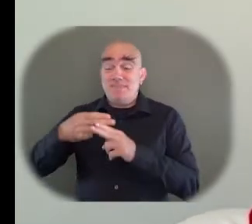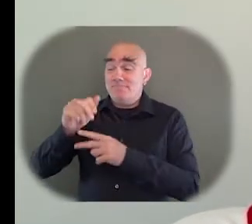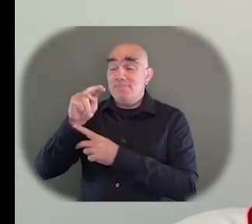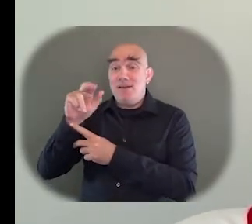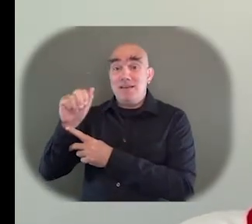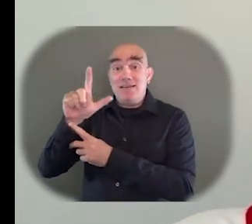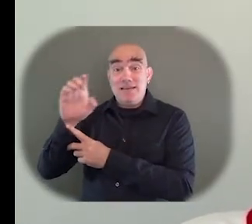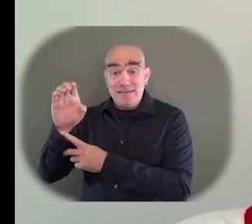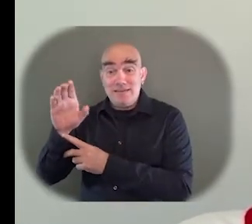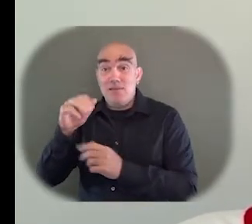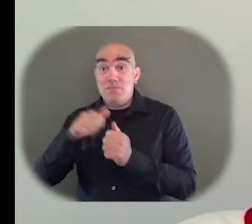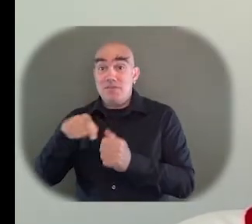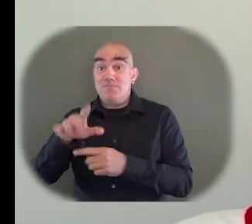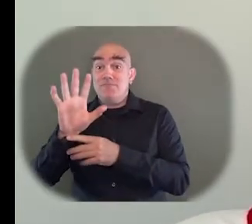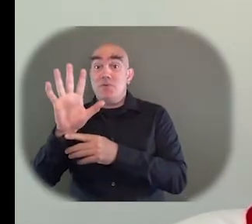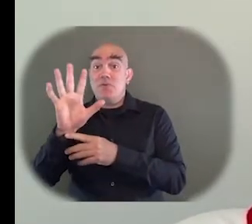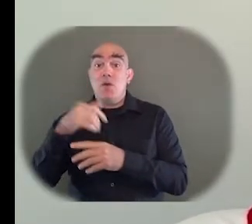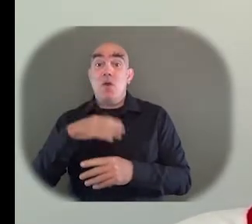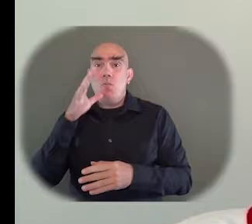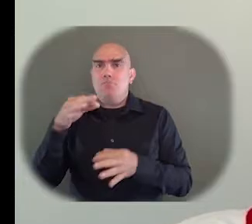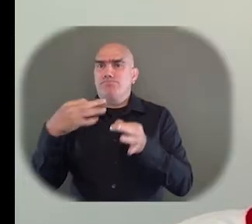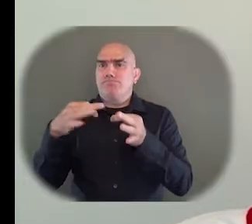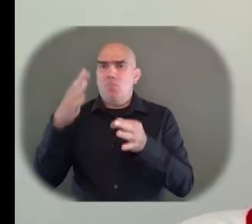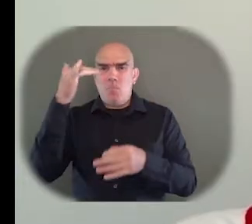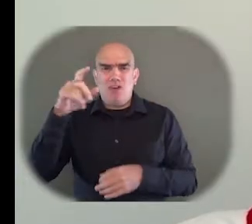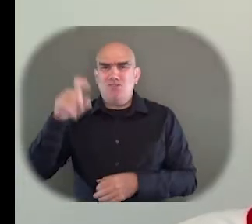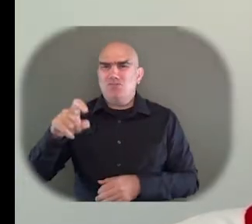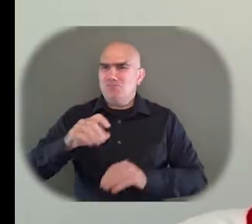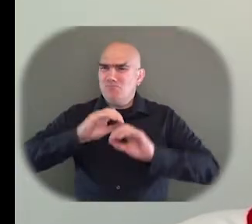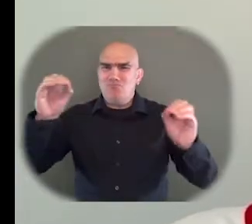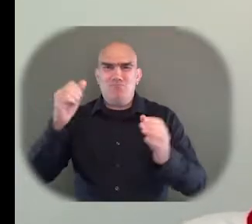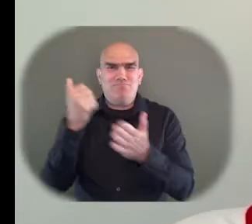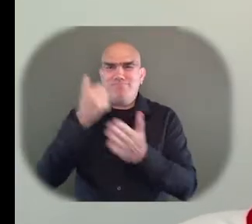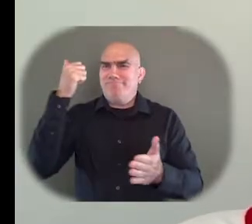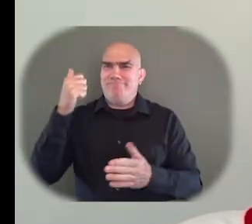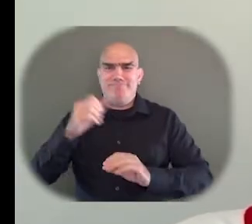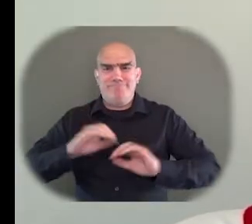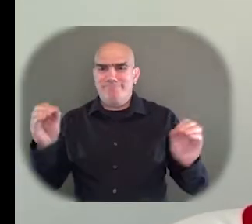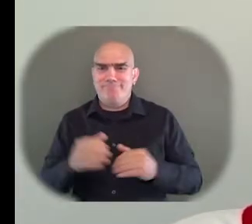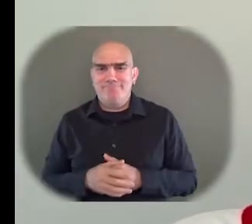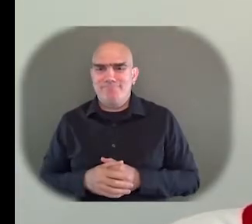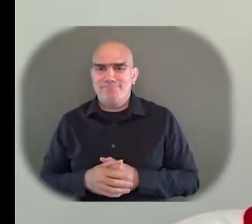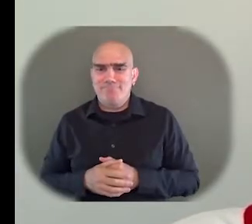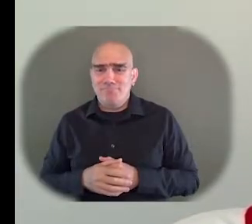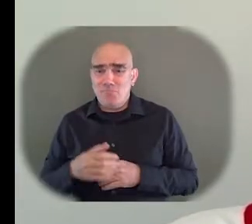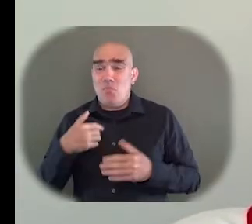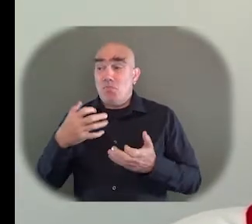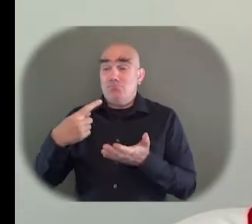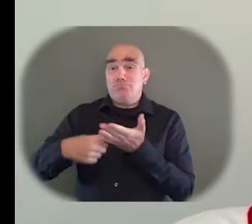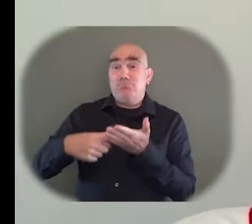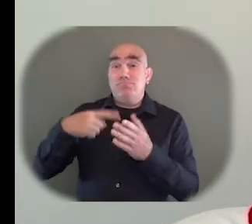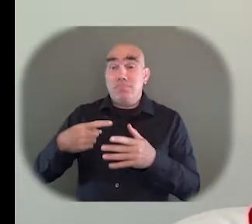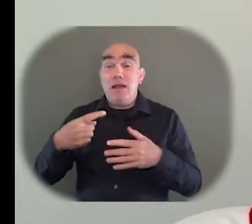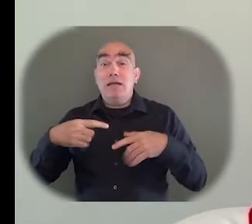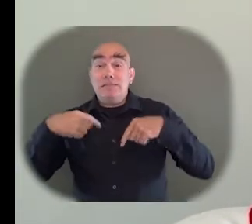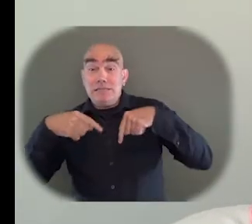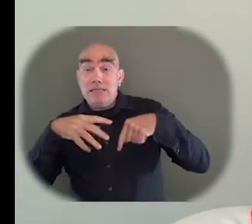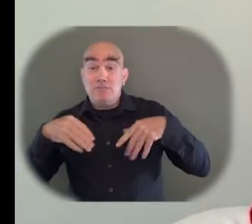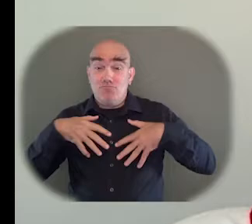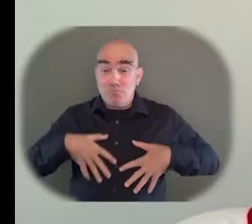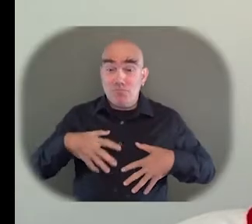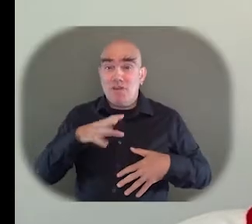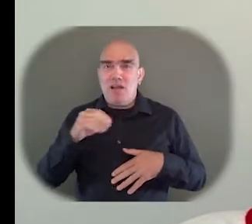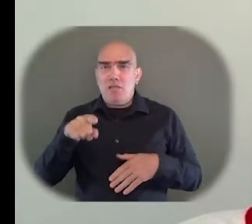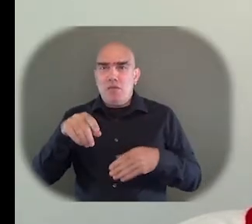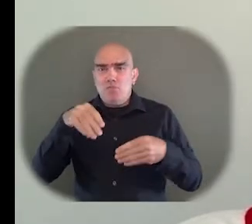name is Annalia, and in this video, I'm going to tell you why there absolutely shouldn't be. We're going to talk about anxiety and depression,